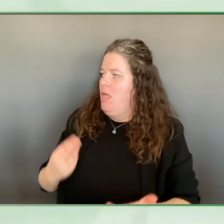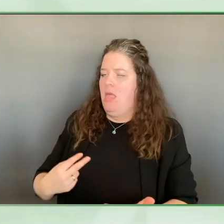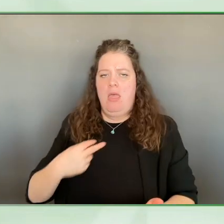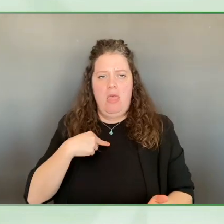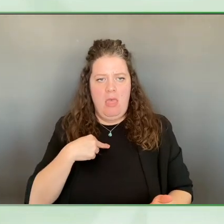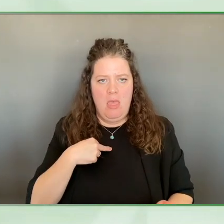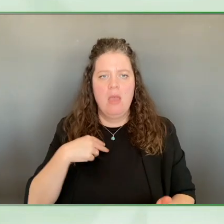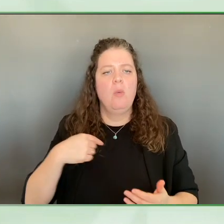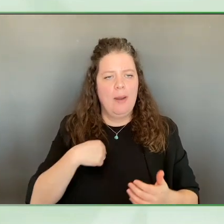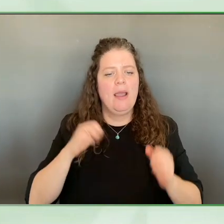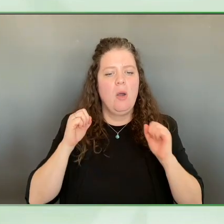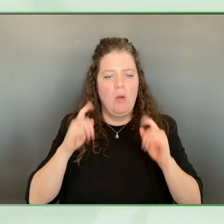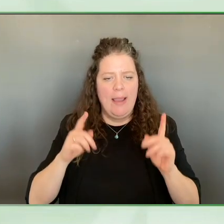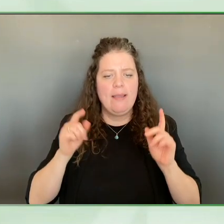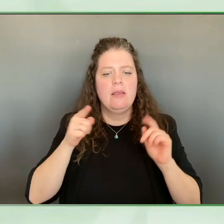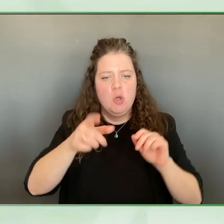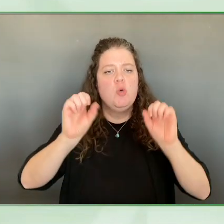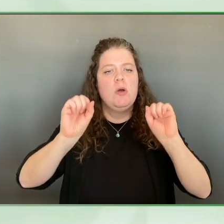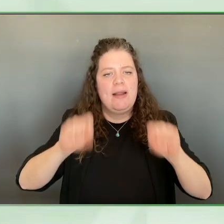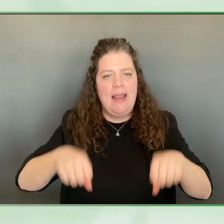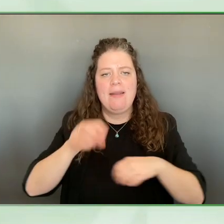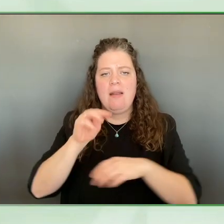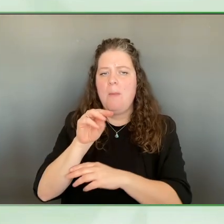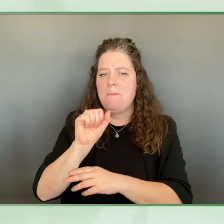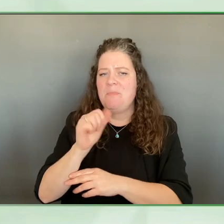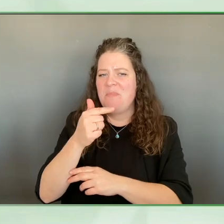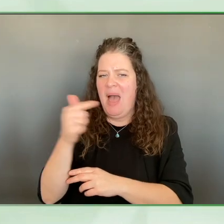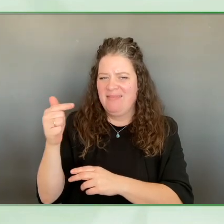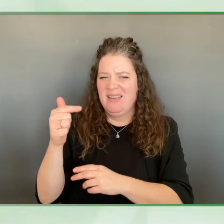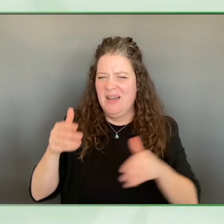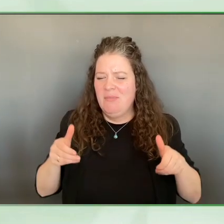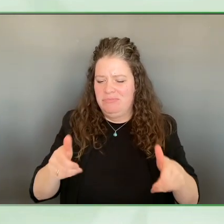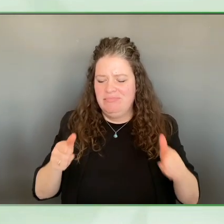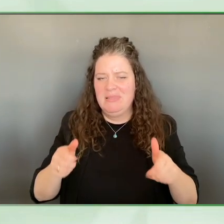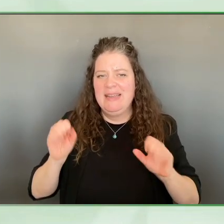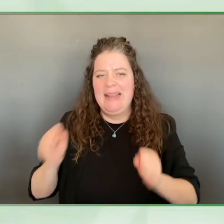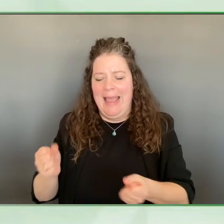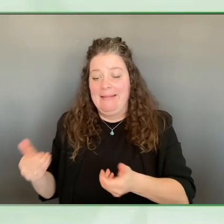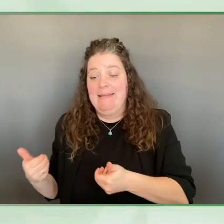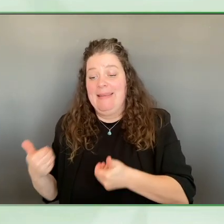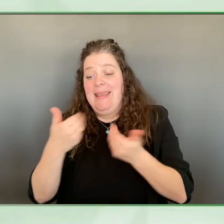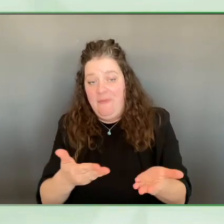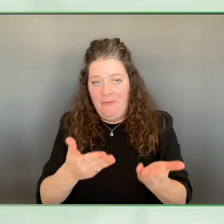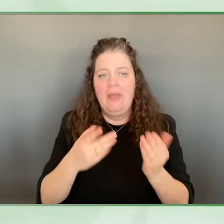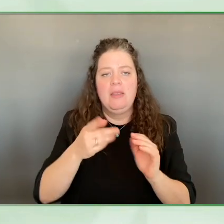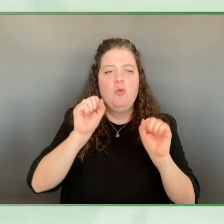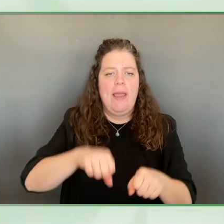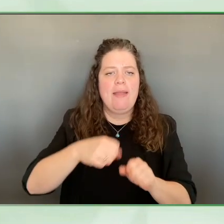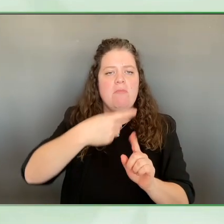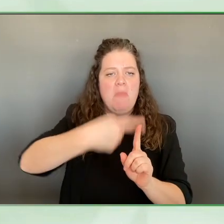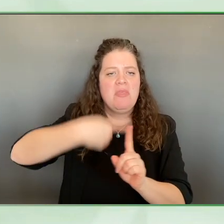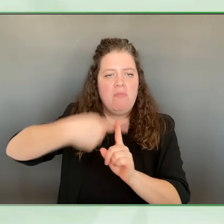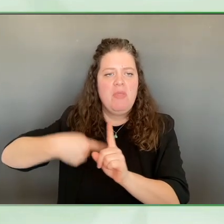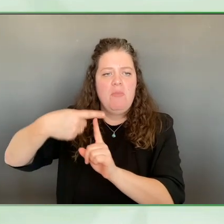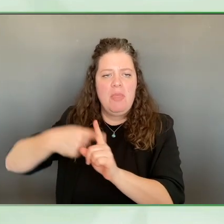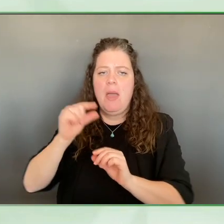mats so that they could work on them and pay the leasing, and it became really good. But